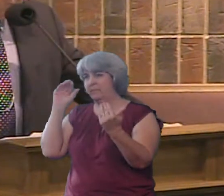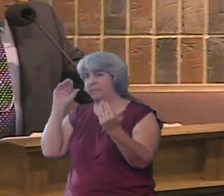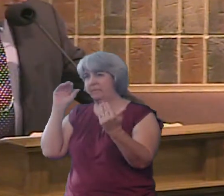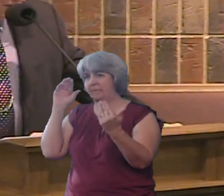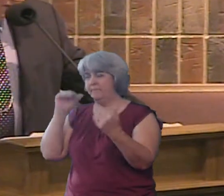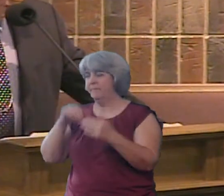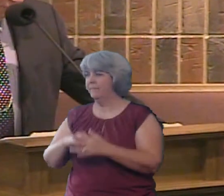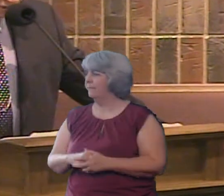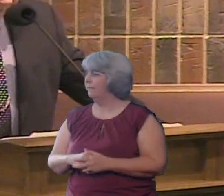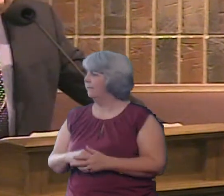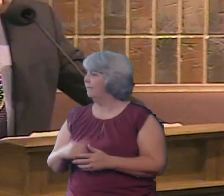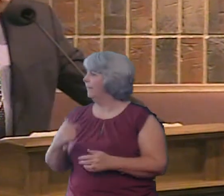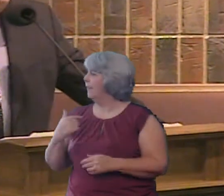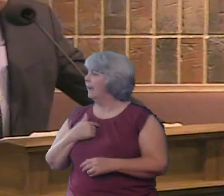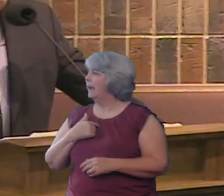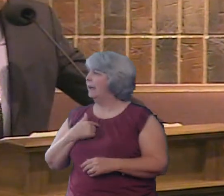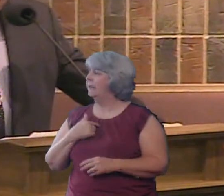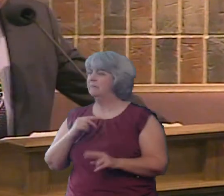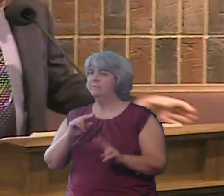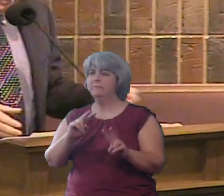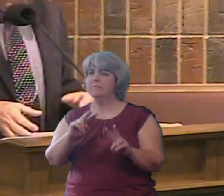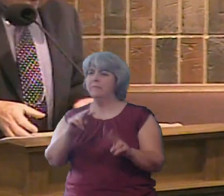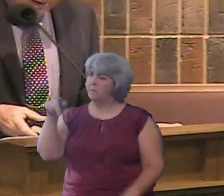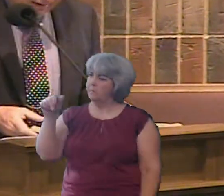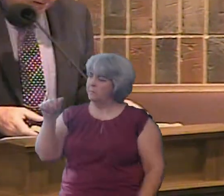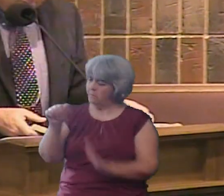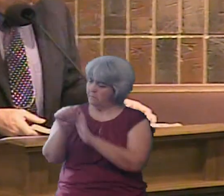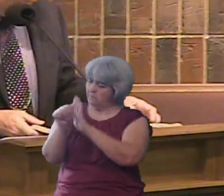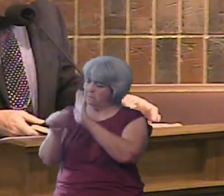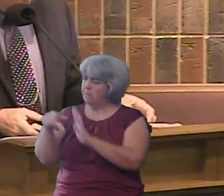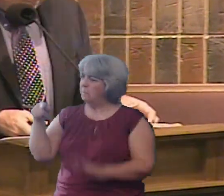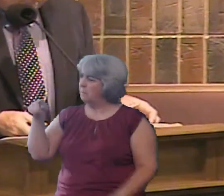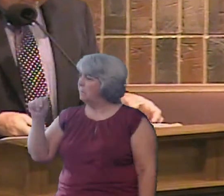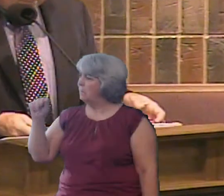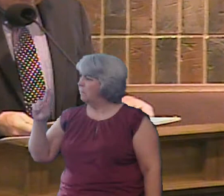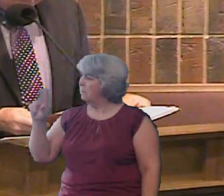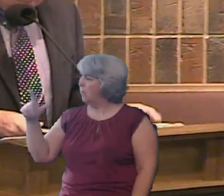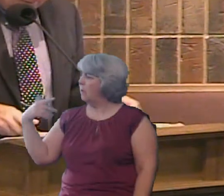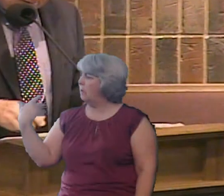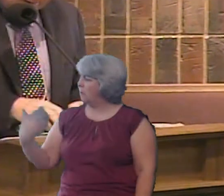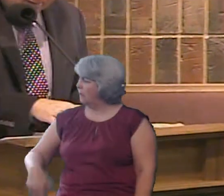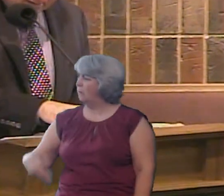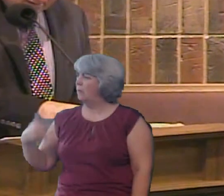I am amazed at the Apostle Paul. And